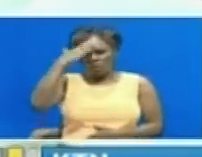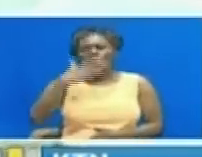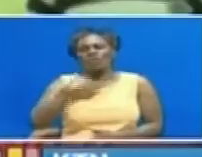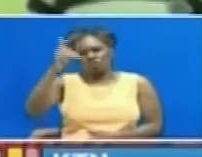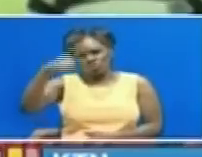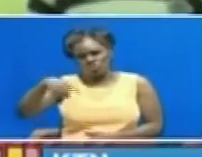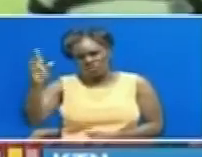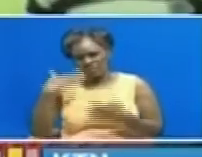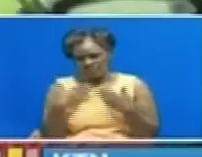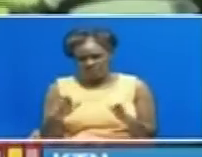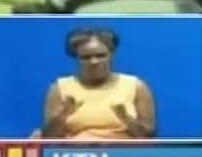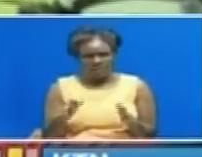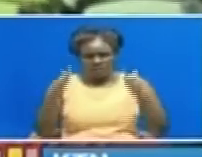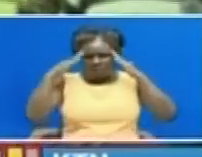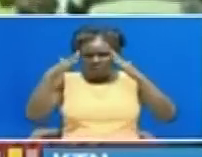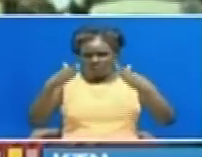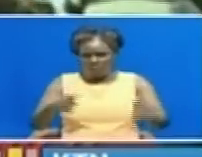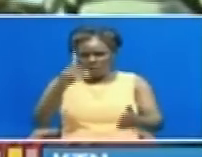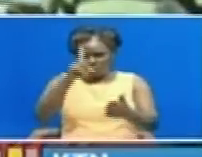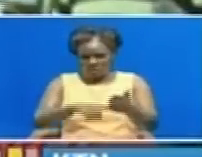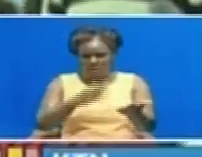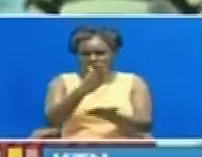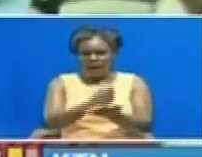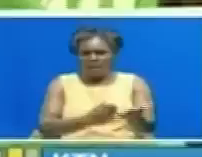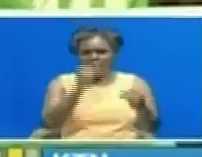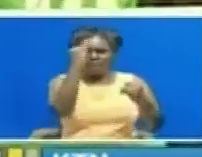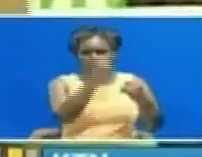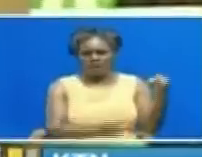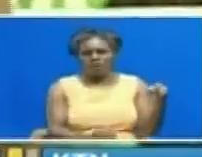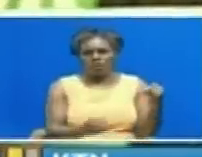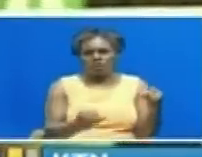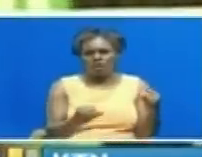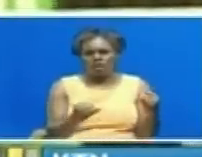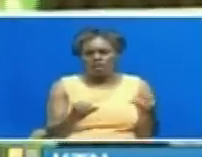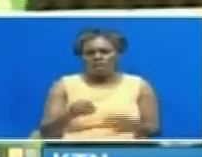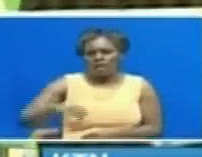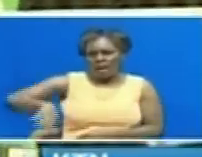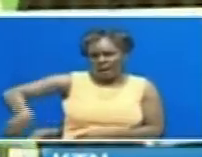wanted to win 3-0. So now we are focusing on the semi-finals against Cameroon.